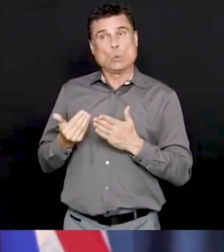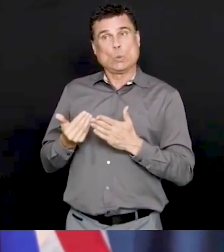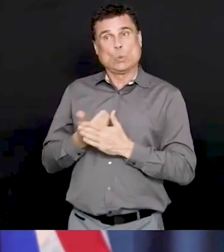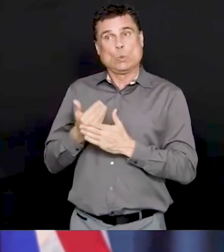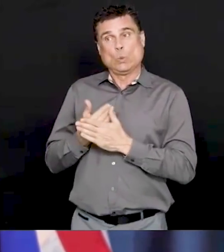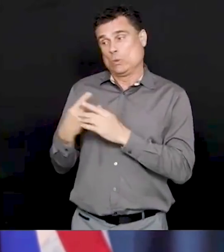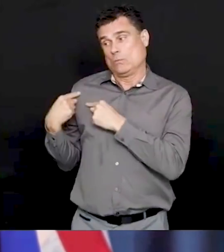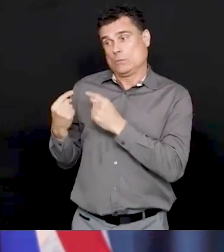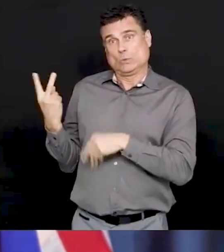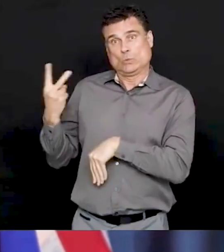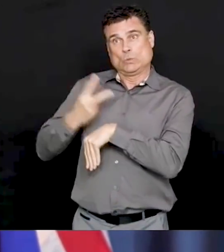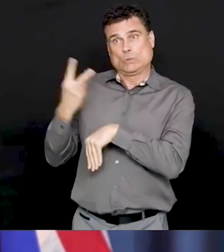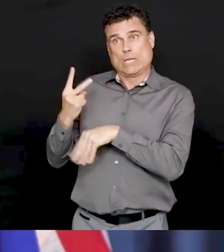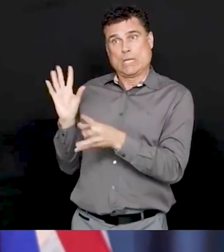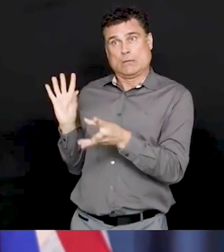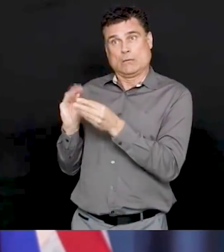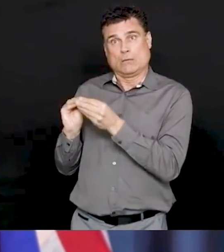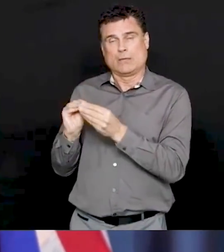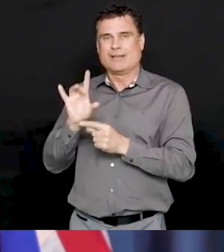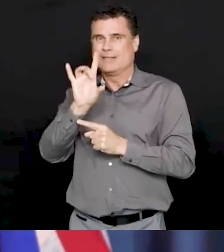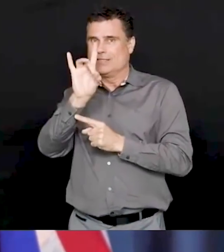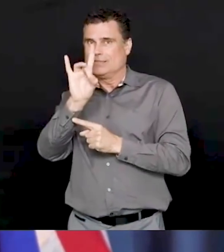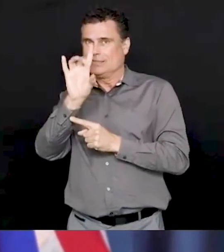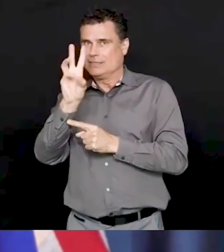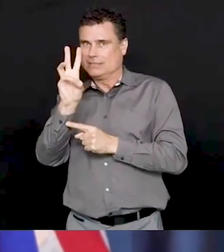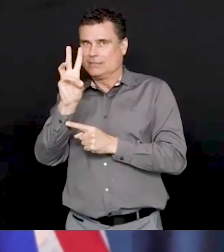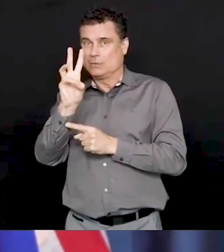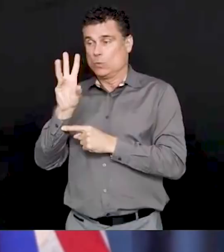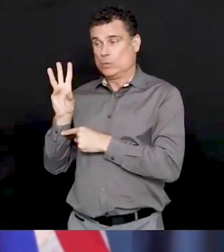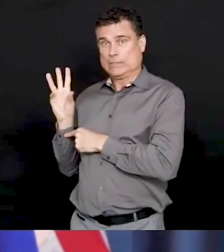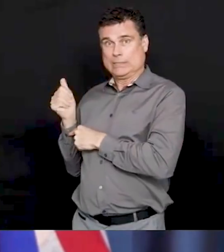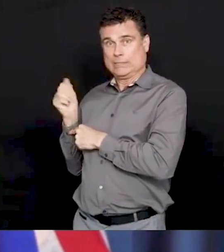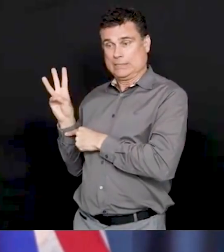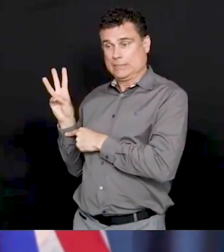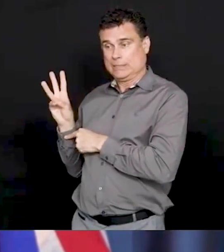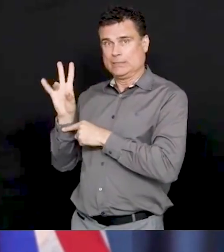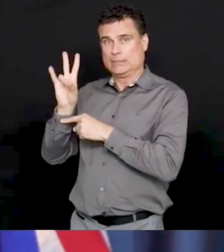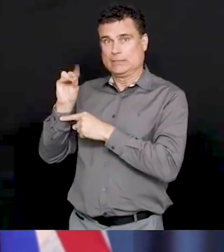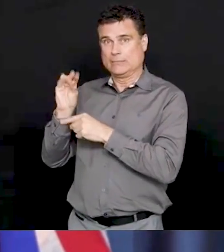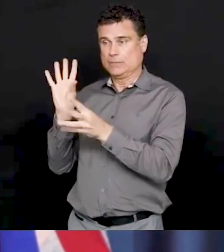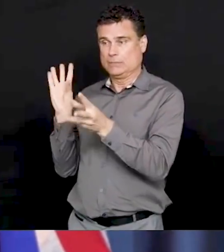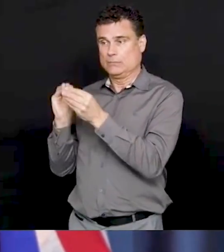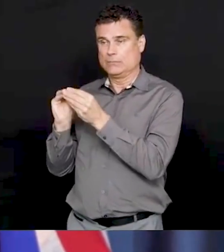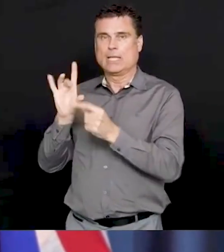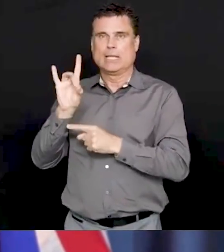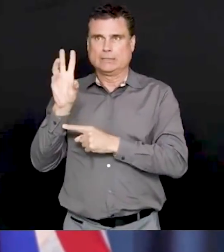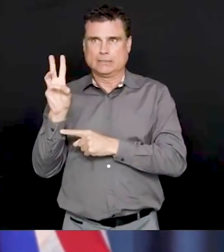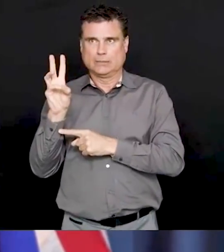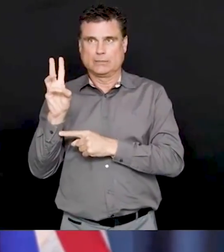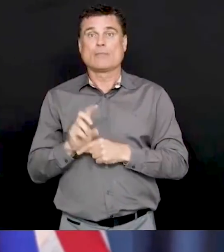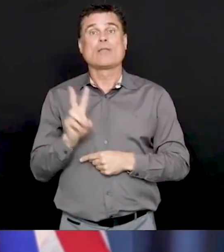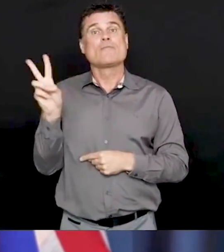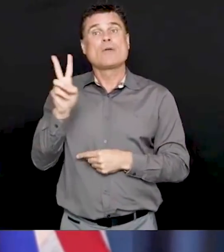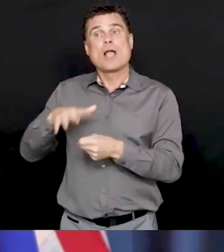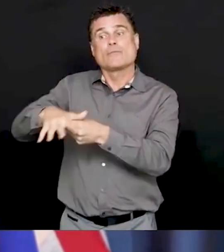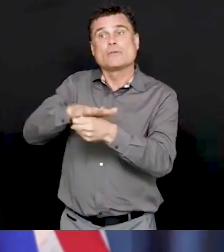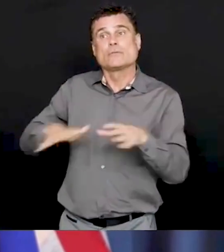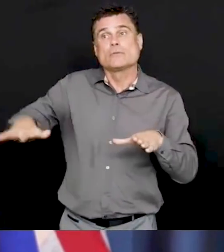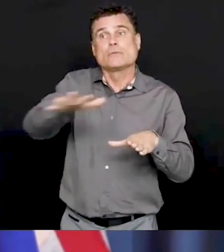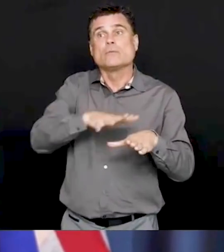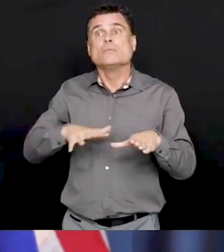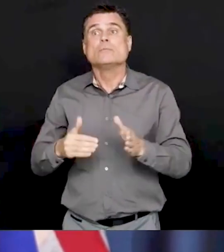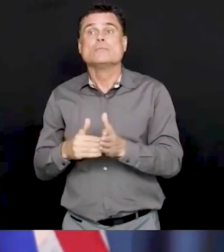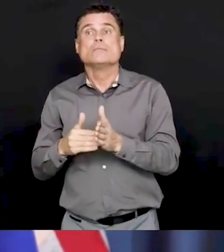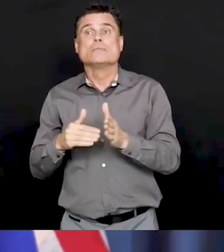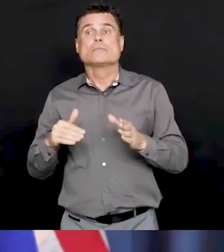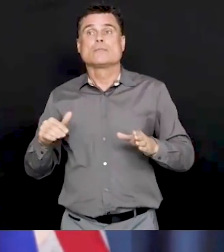of 86. Of those, 472 are in Vancouver Coastal Health, 323 in the Fraser